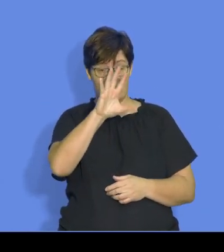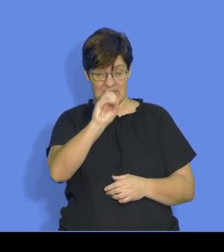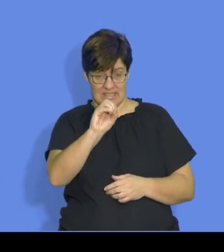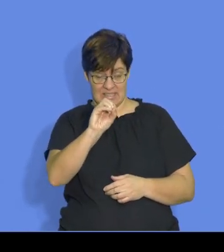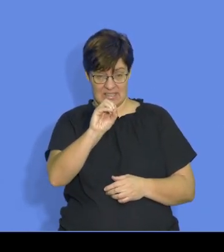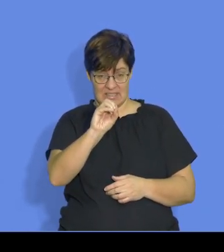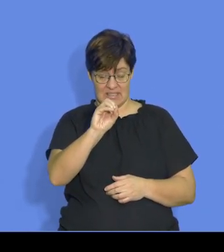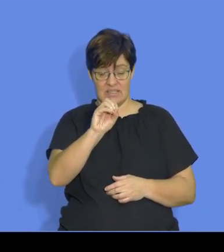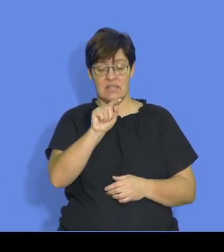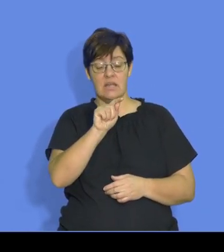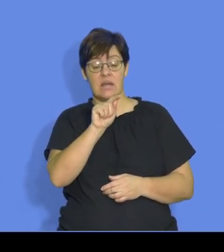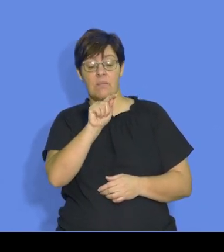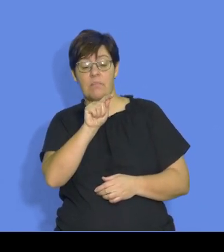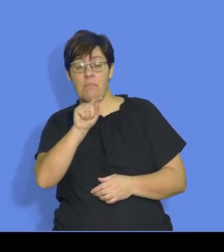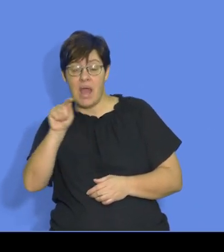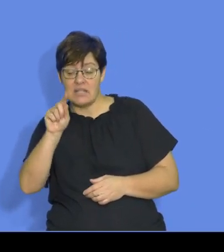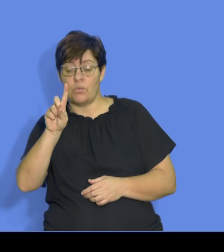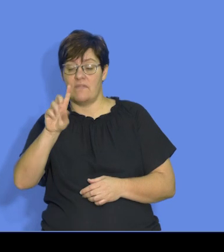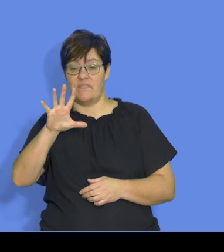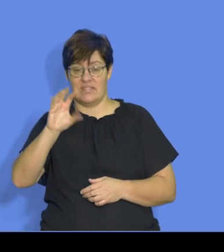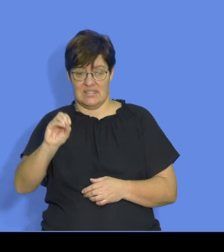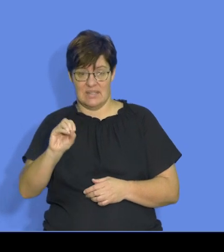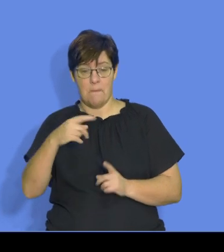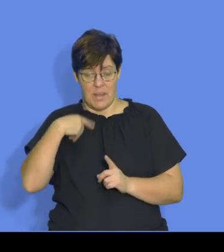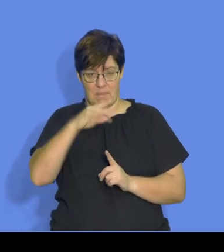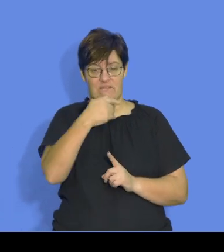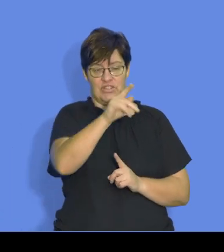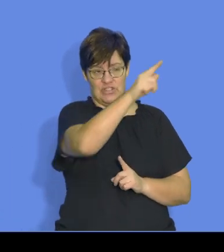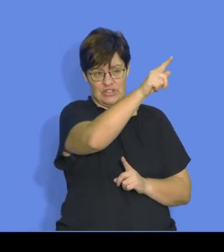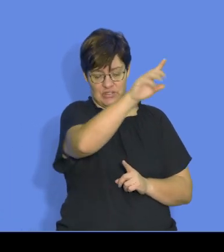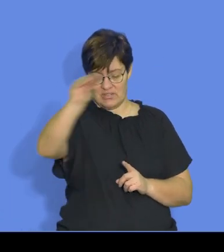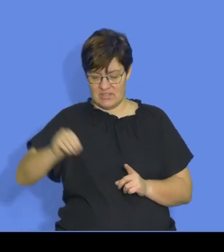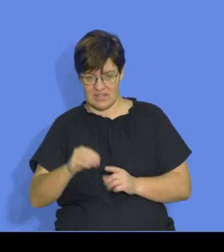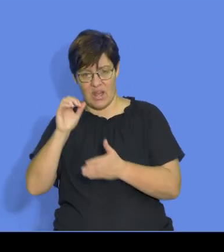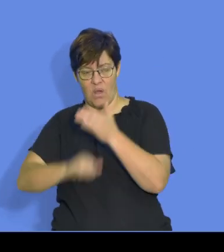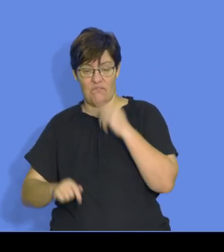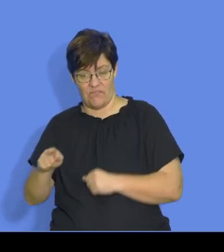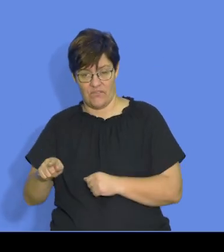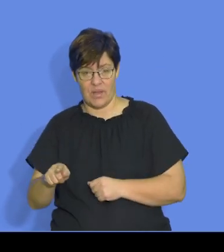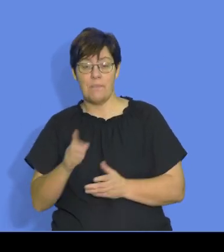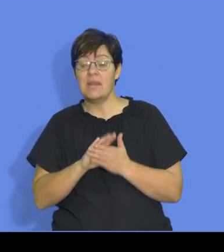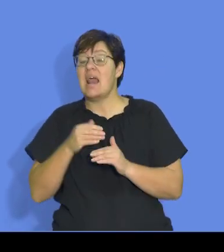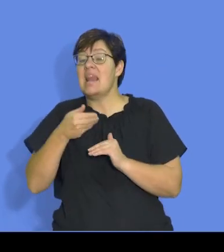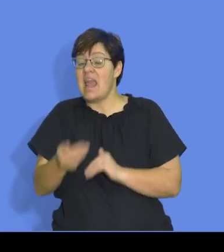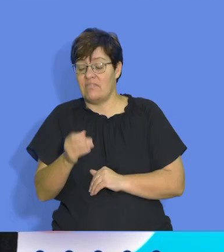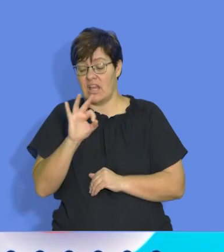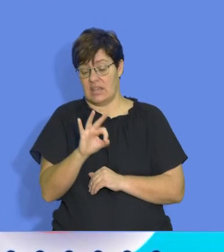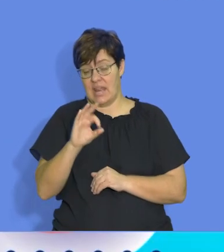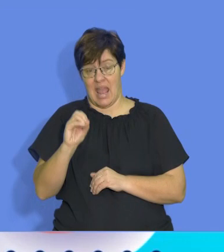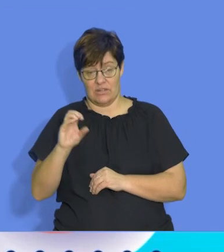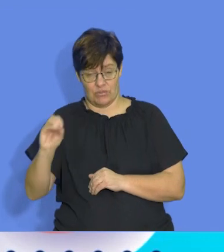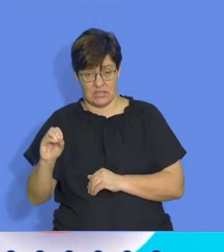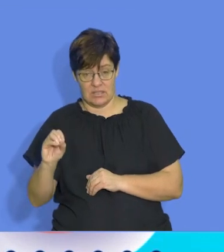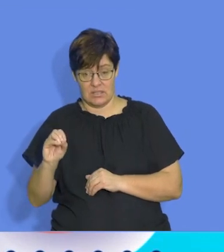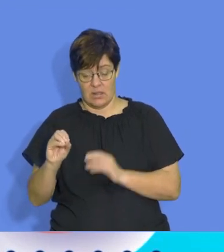paid 150 Rand as your input. You're collecting from the end user 450 Rand. Do you